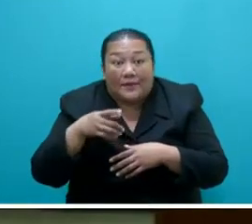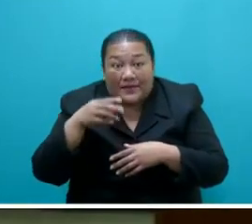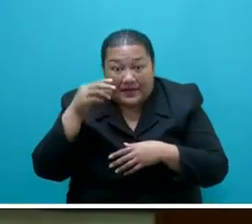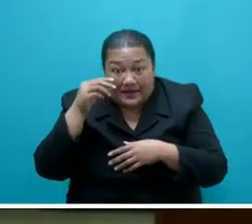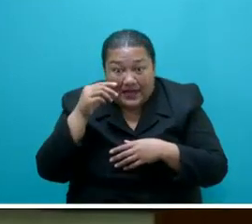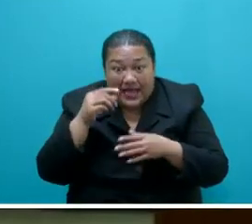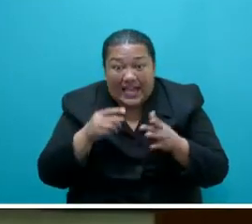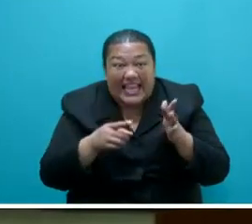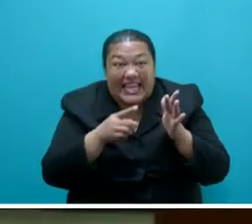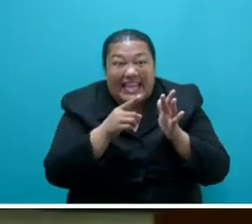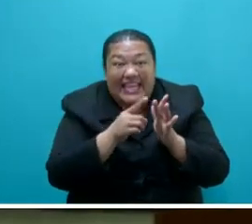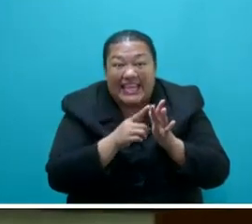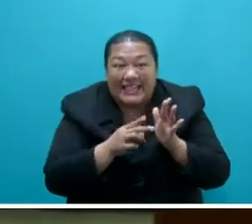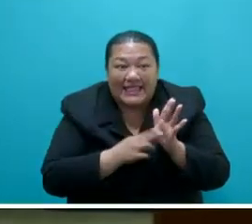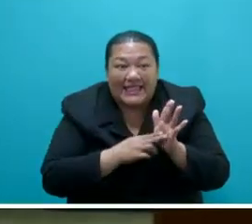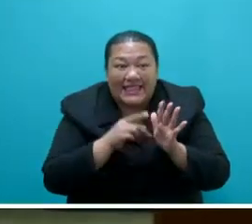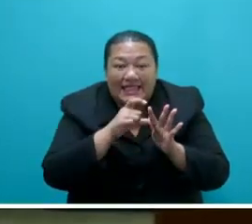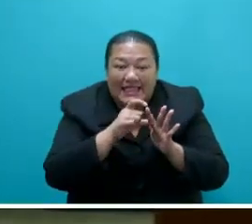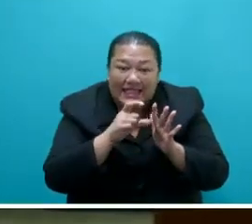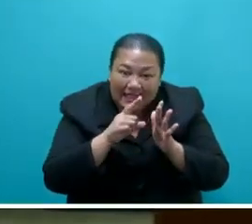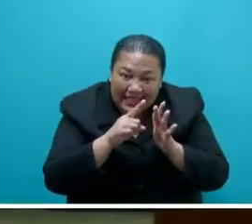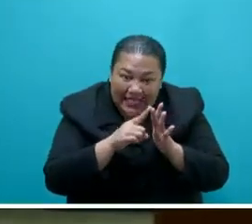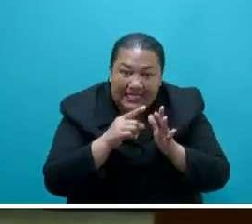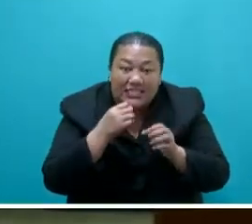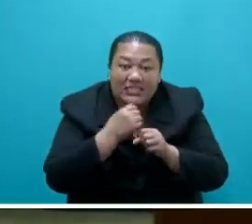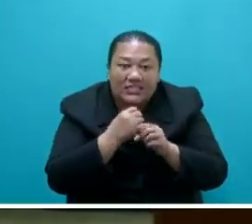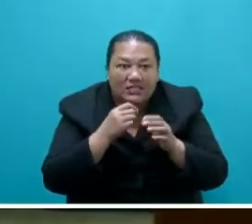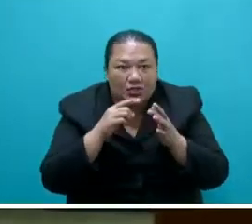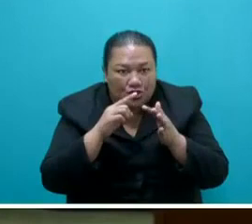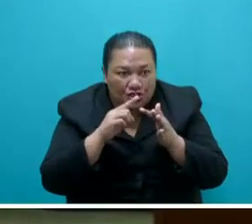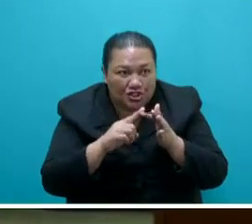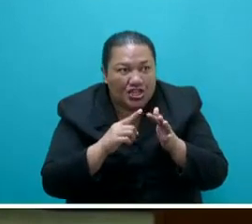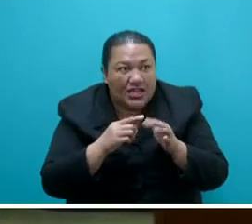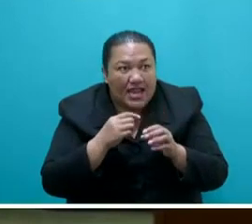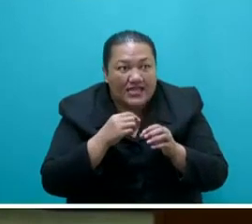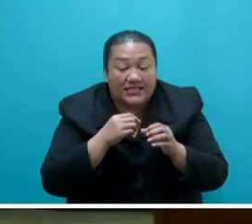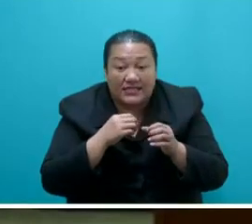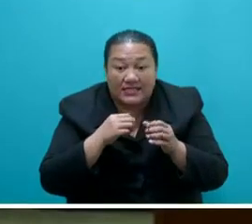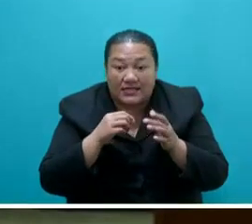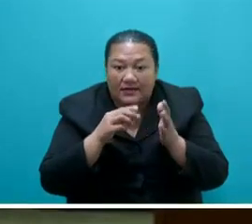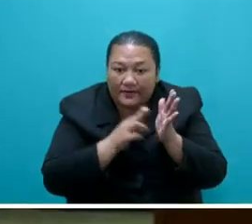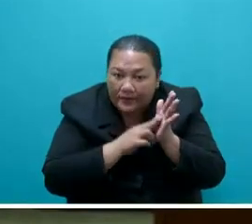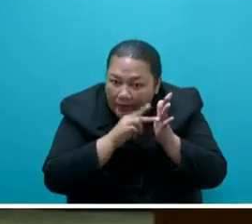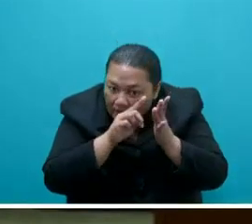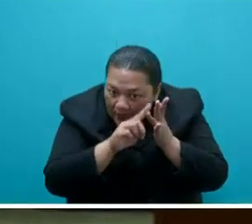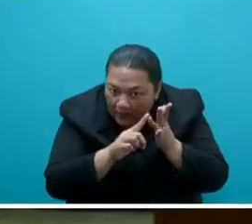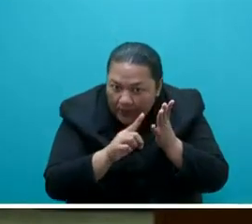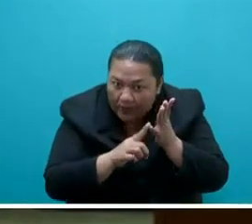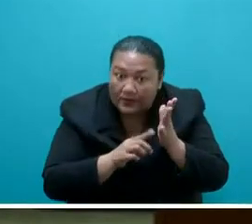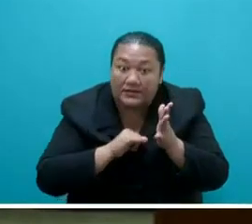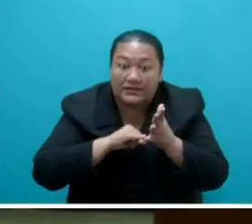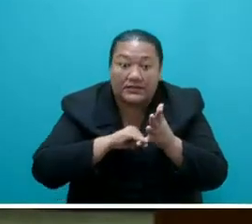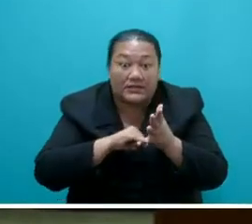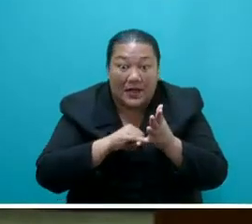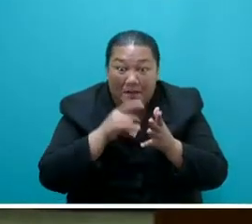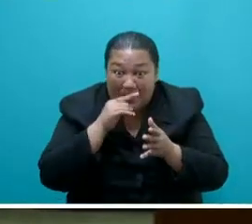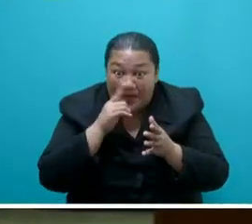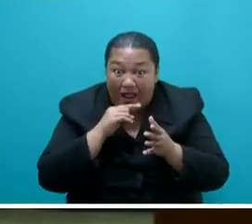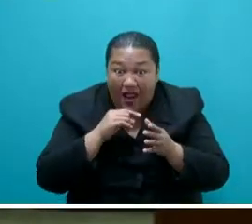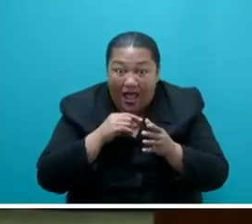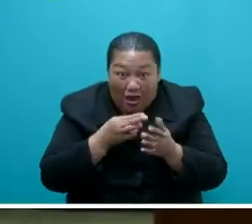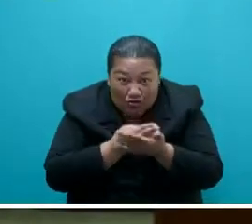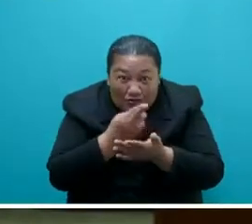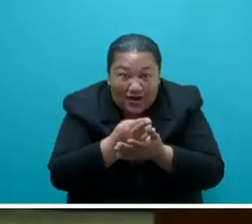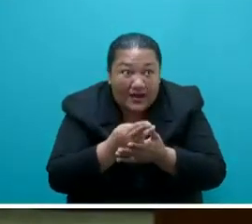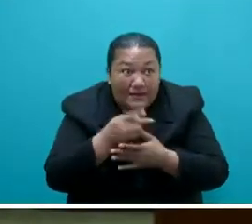reservations. Yet still, members of the opposition act as if ILO Convention 169